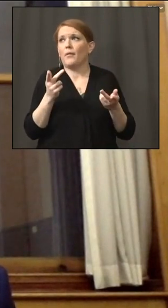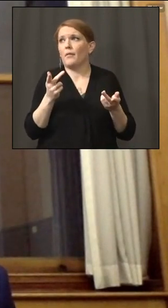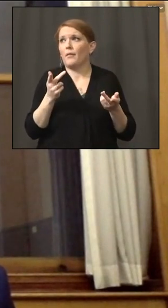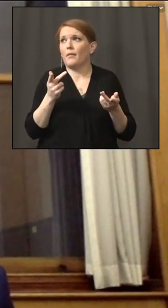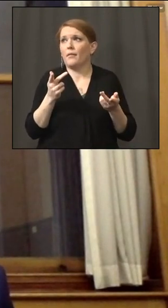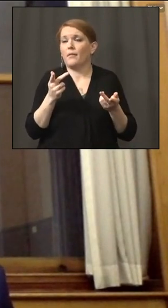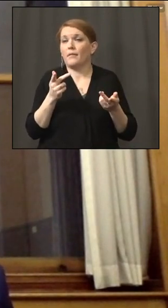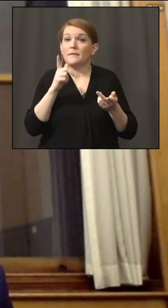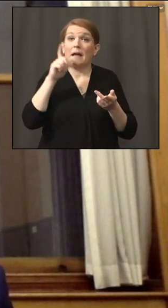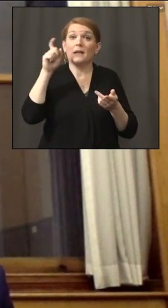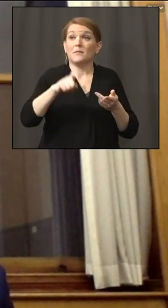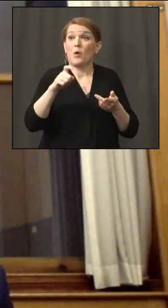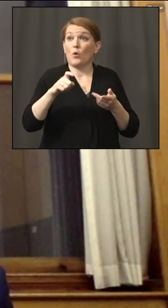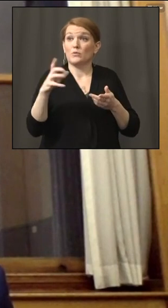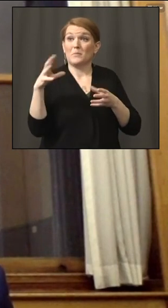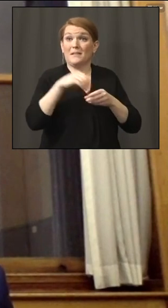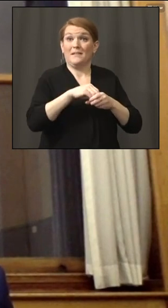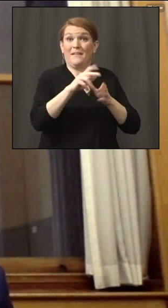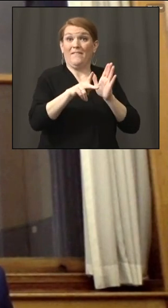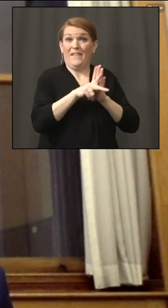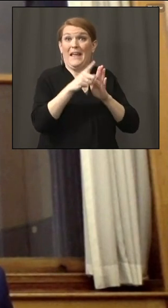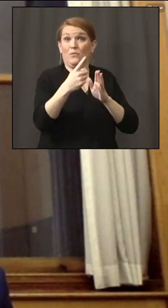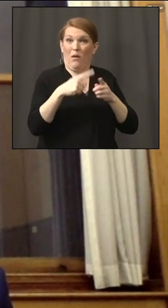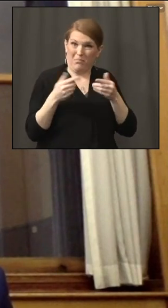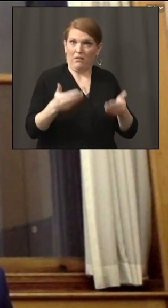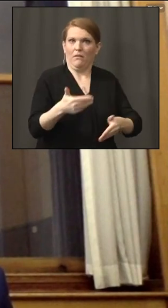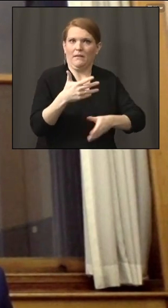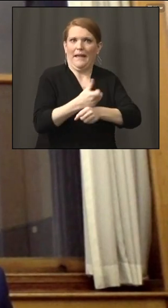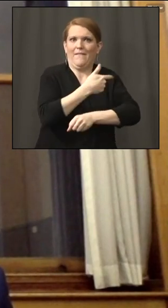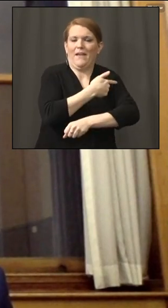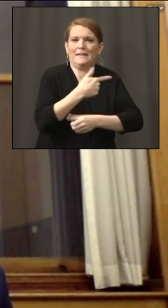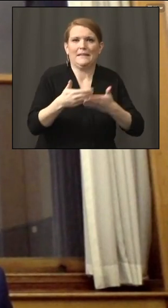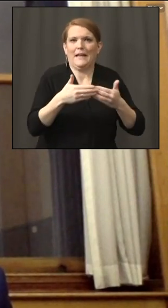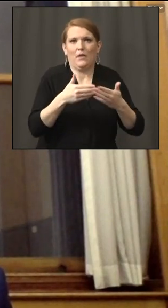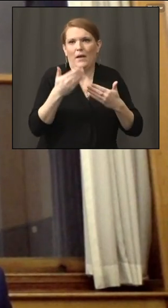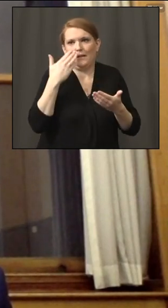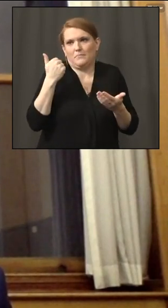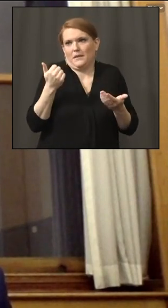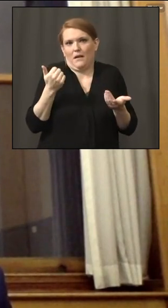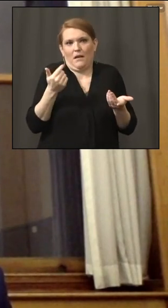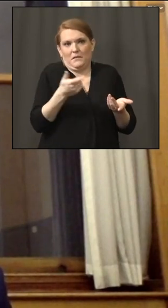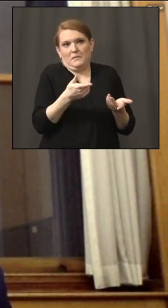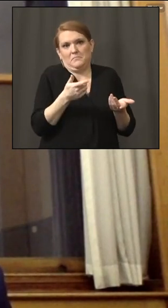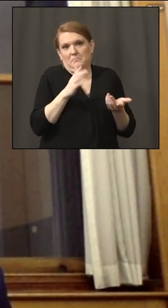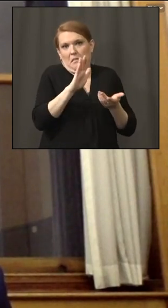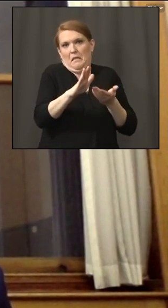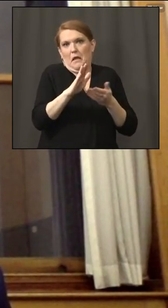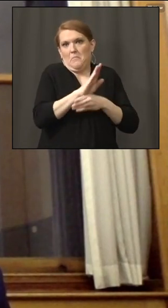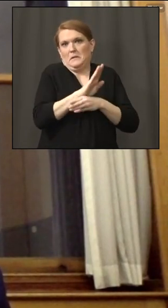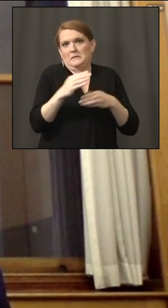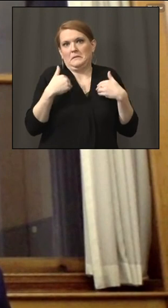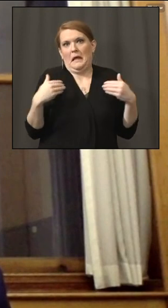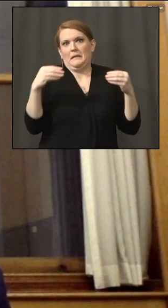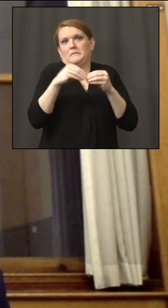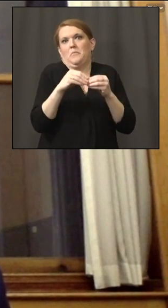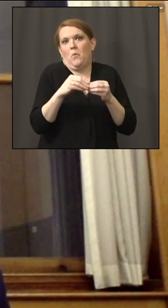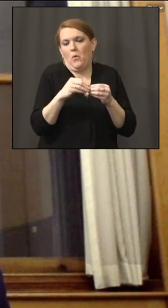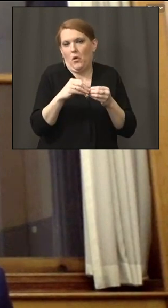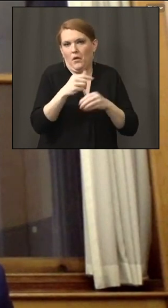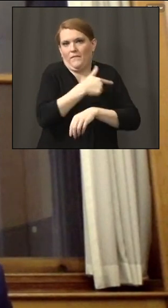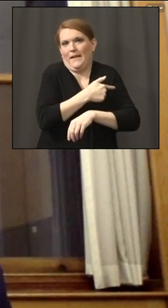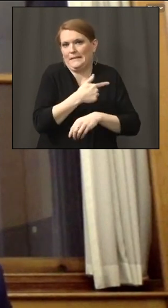included in phase one A are getting vaccinated just because their facility has the number of doses for one reason or another?